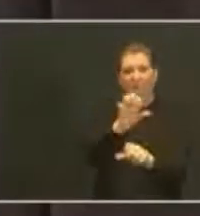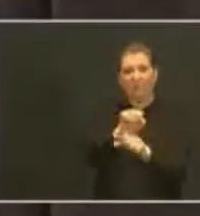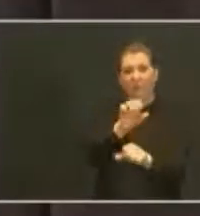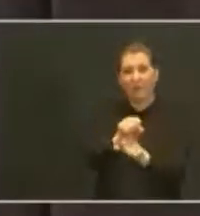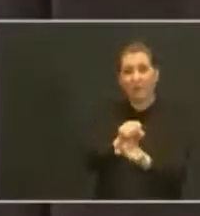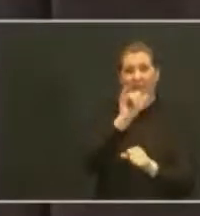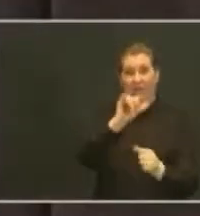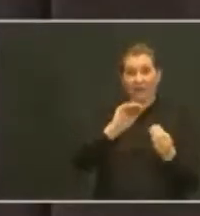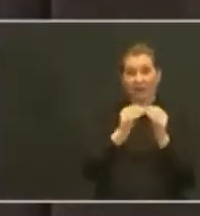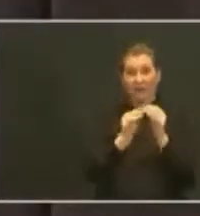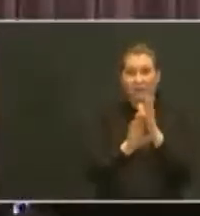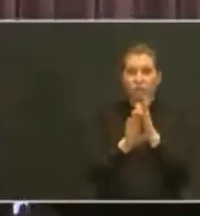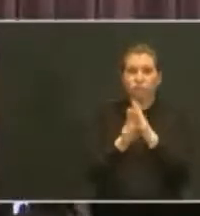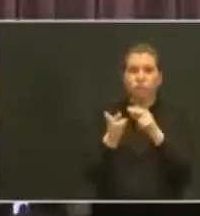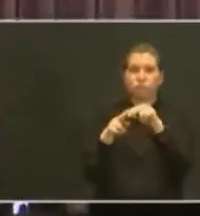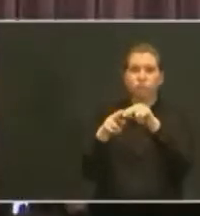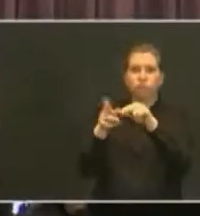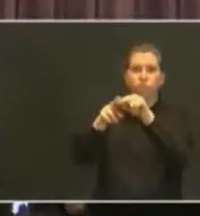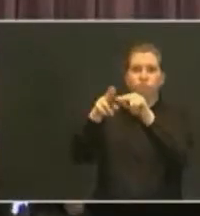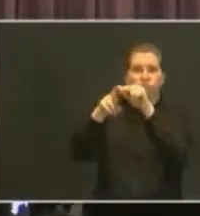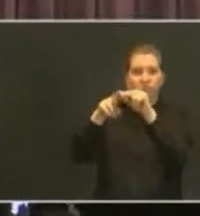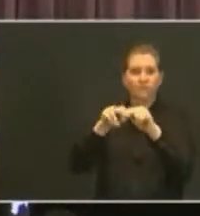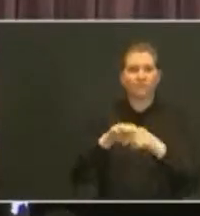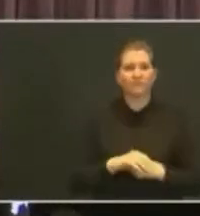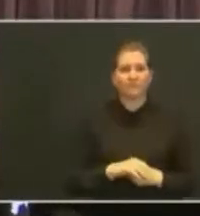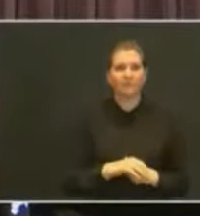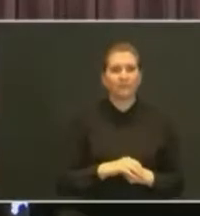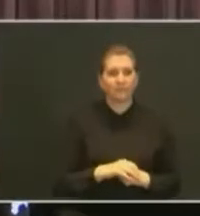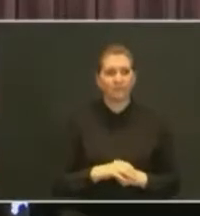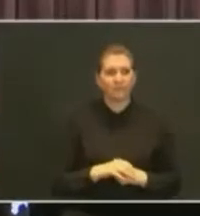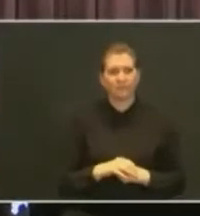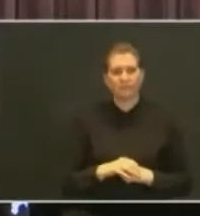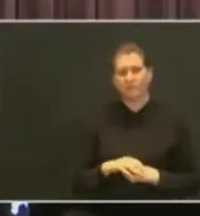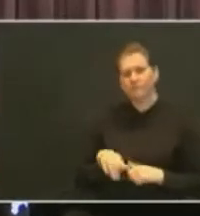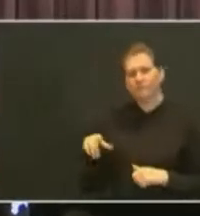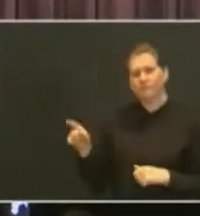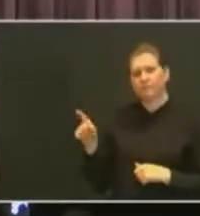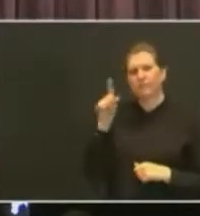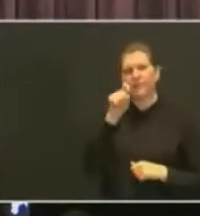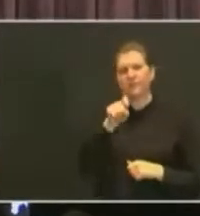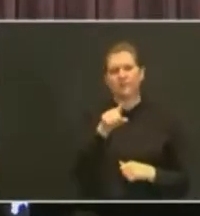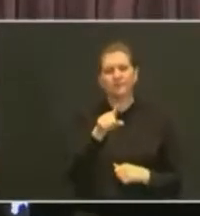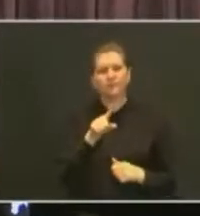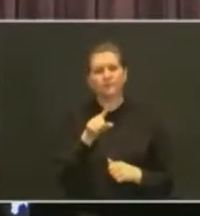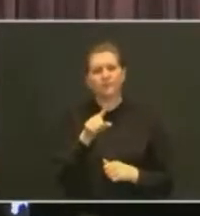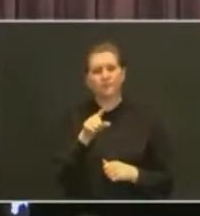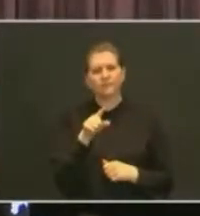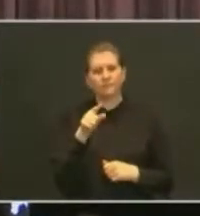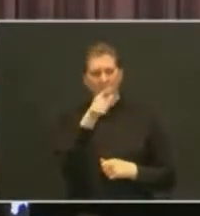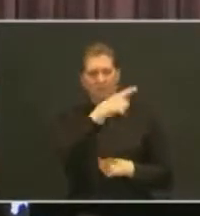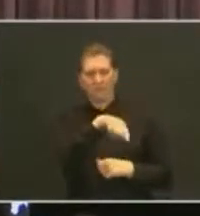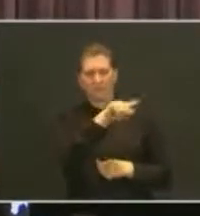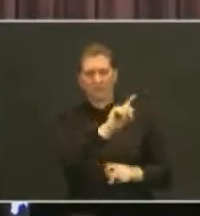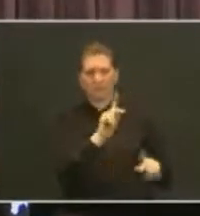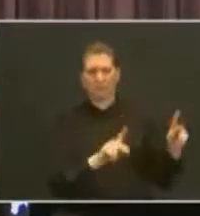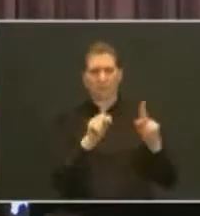number continue to decrease. Doctor, we understand that folks who are going to these new clinics that open up today are